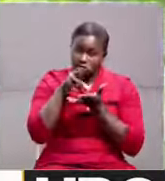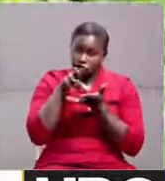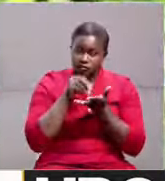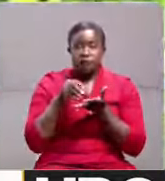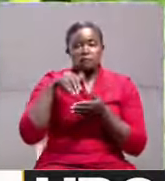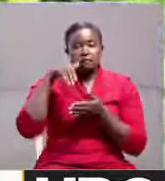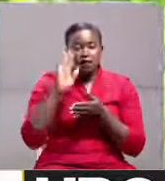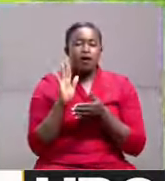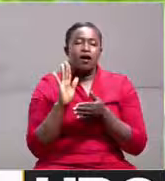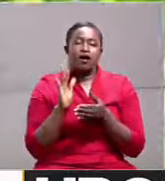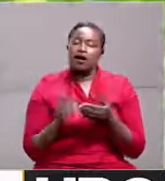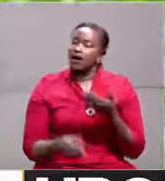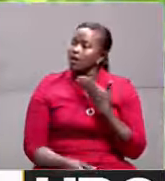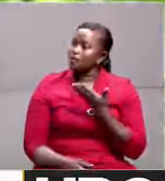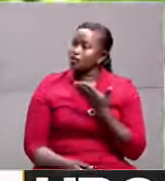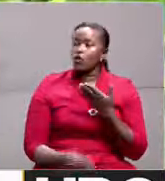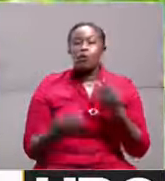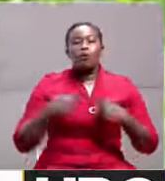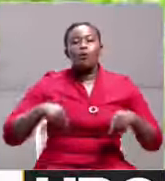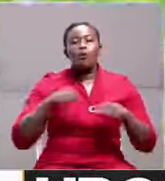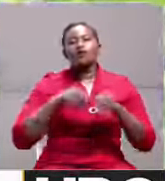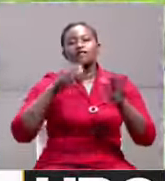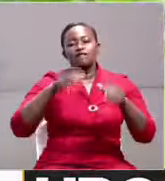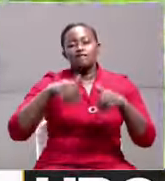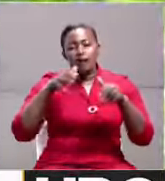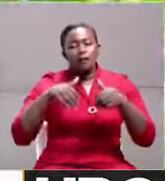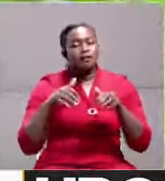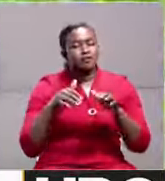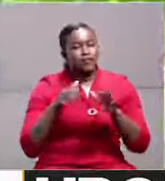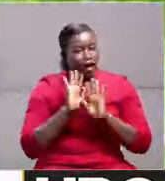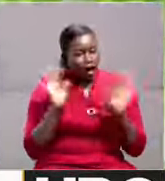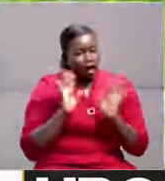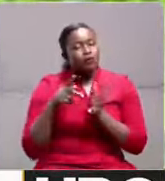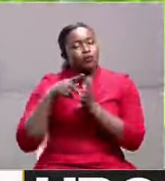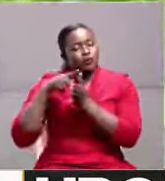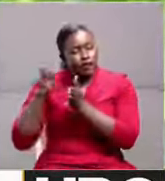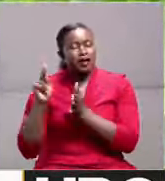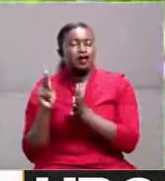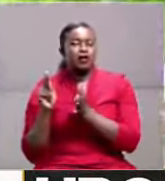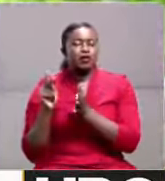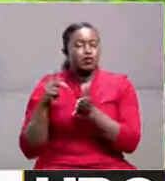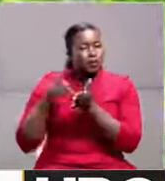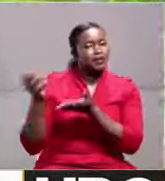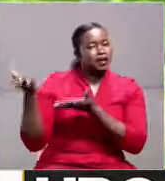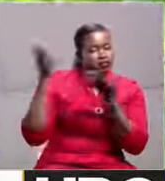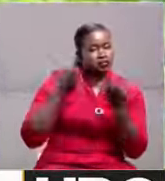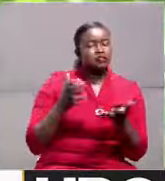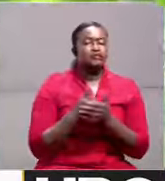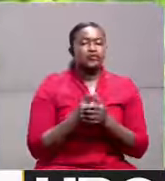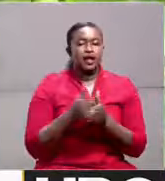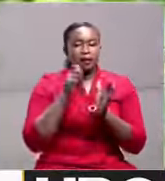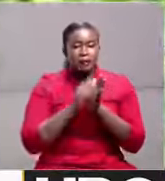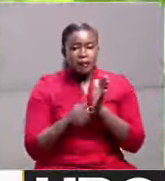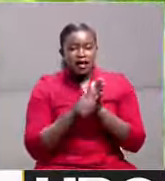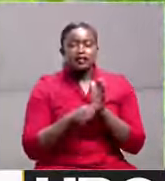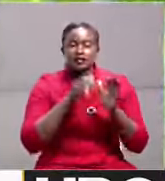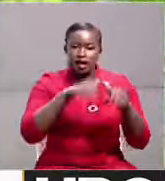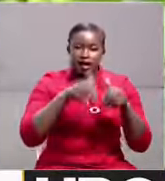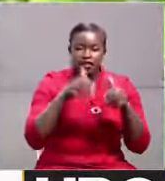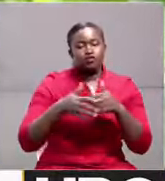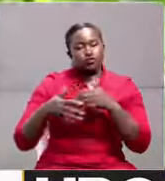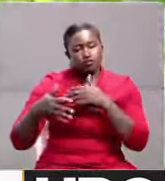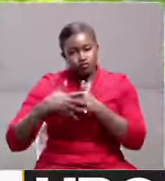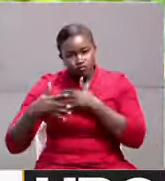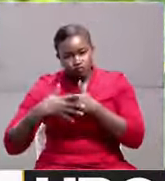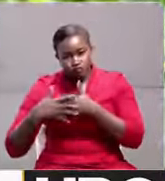of them were not growing. We are buying. We are buying the maize gardens to process